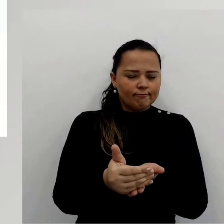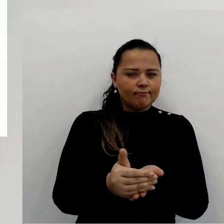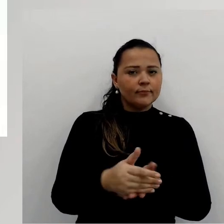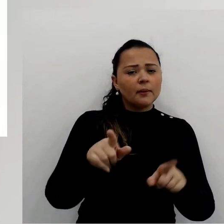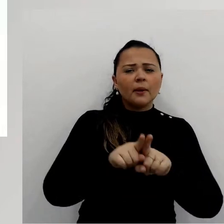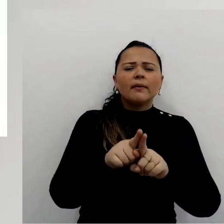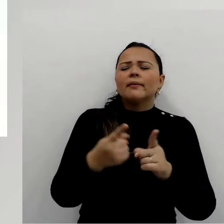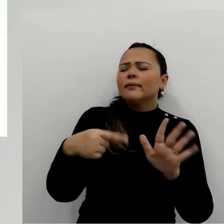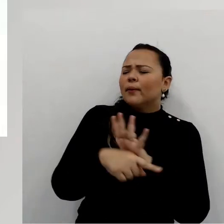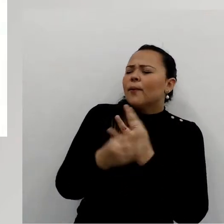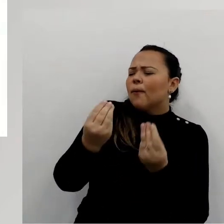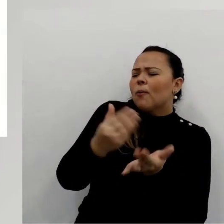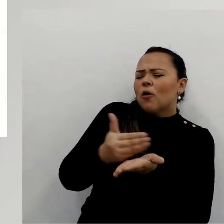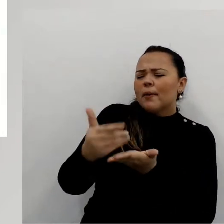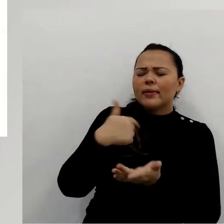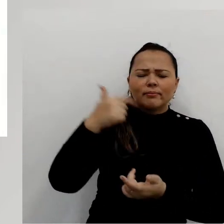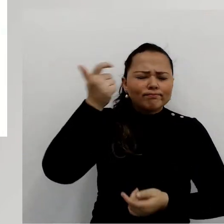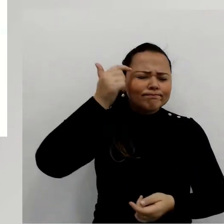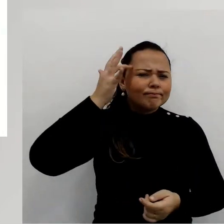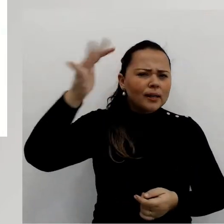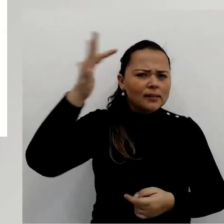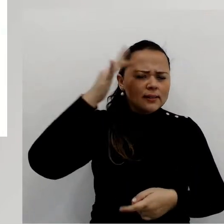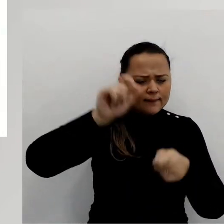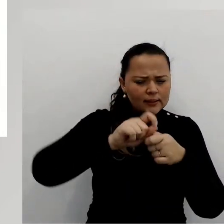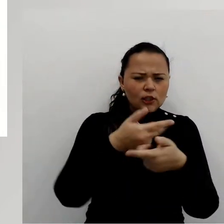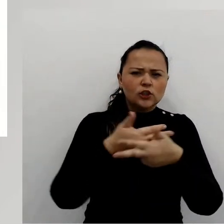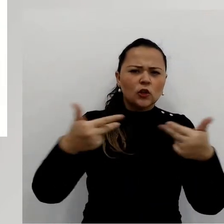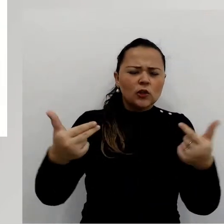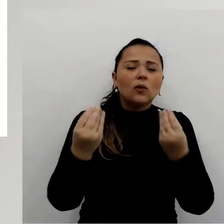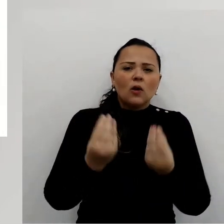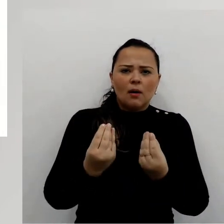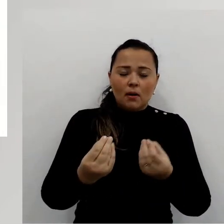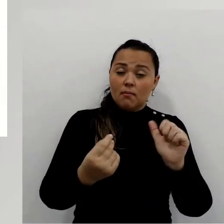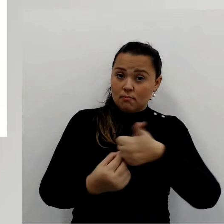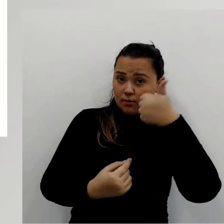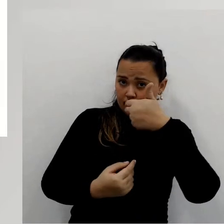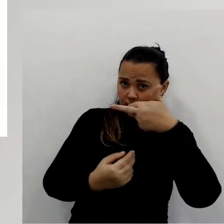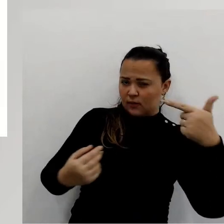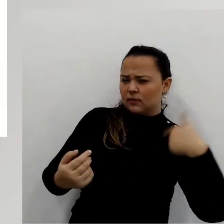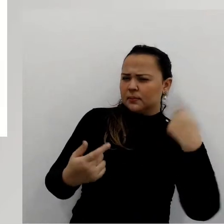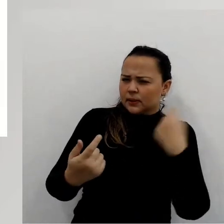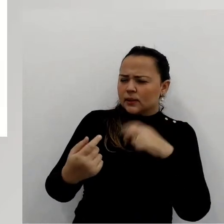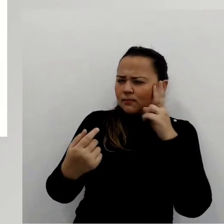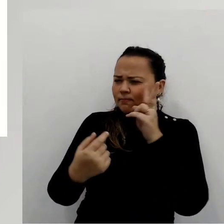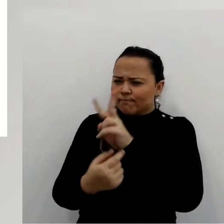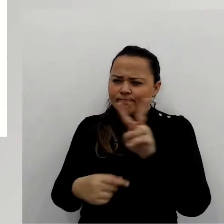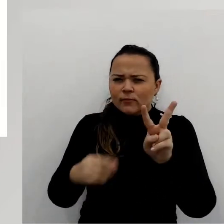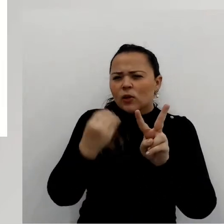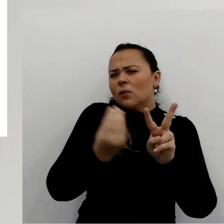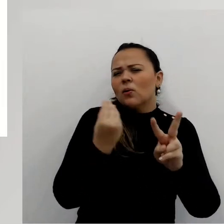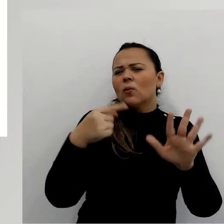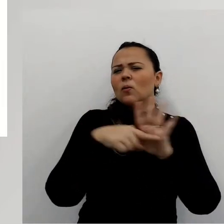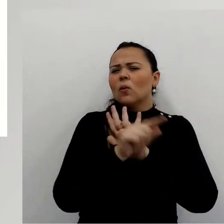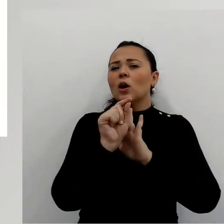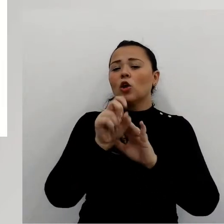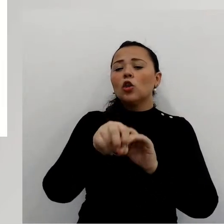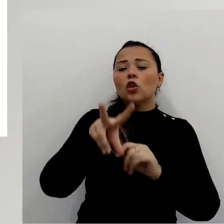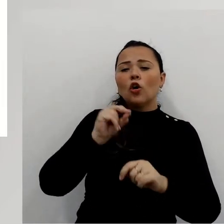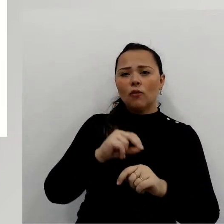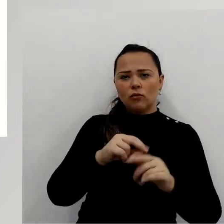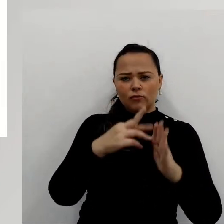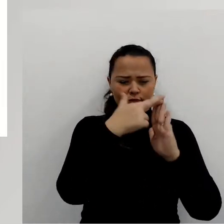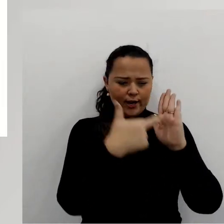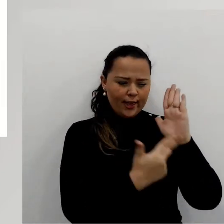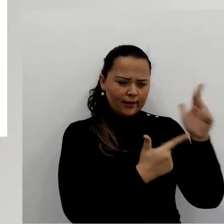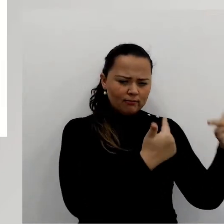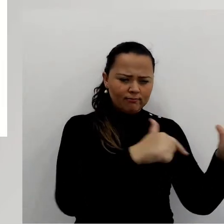first thing you need to do is you need to look at what your new process will look like. And basically you have customer